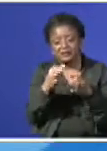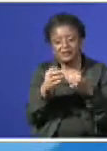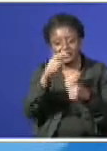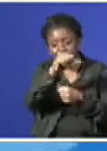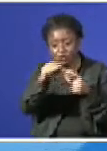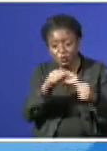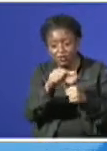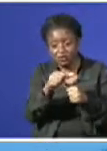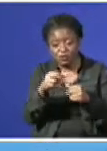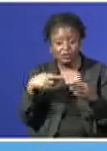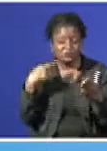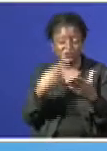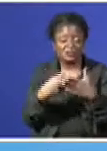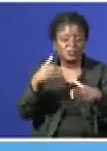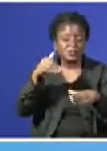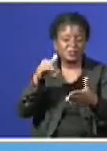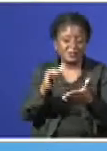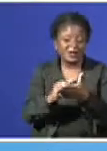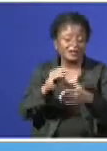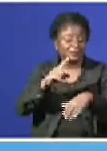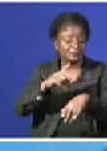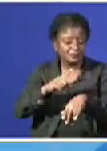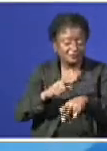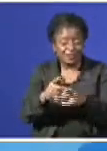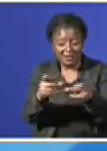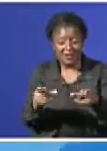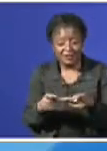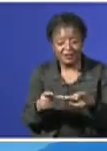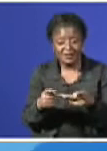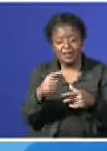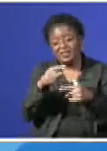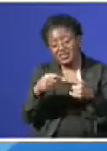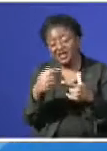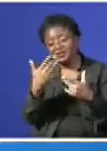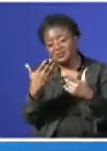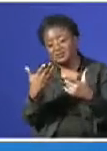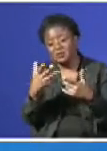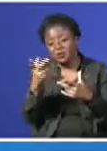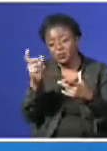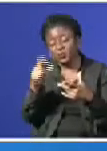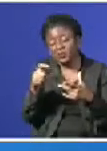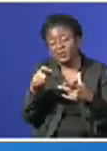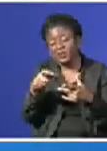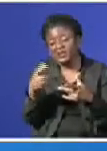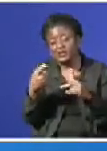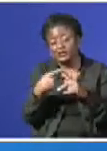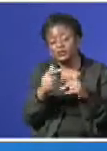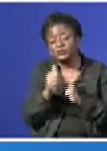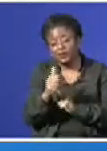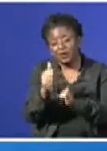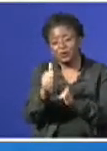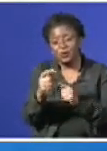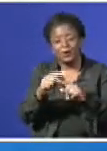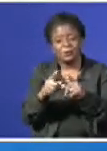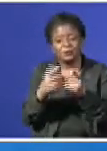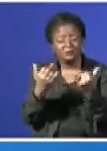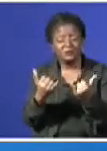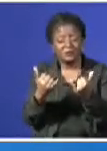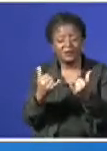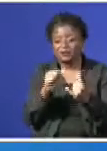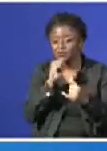that would be needed, then of course we'd have to comply. It's not something that we are planning. It's not something that it's in our remit